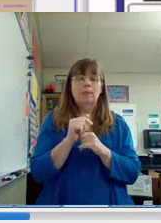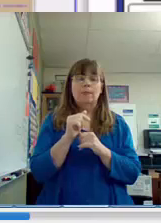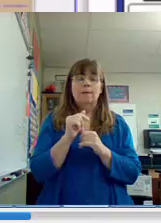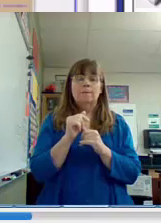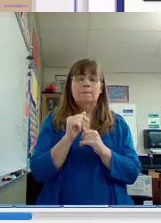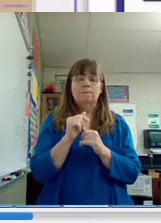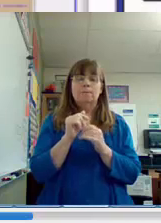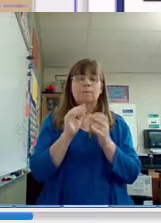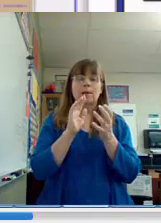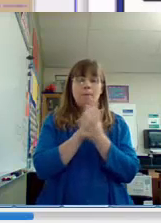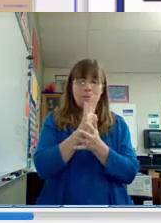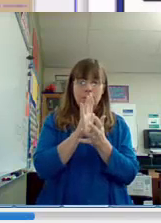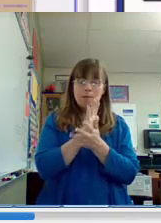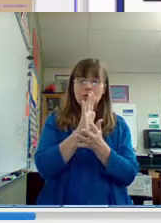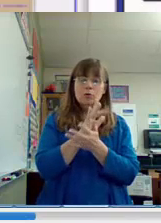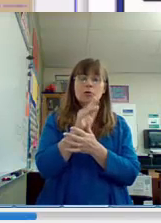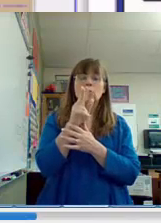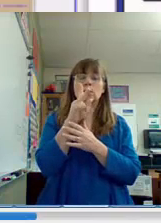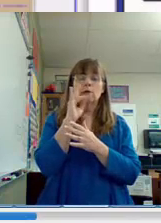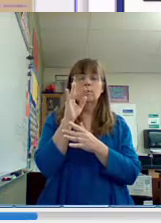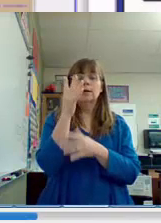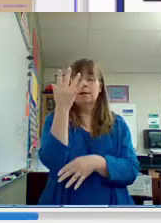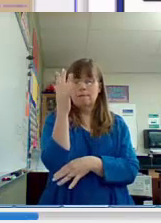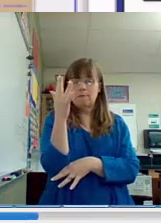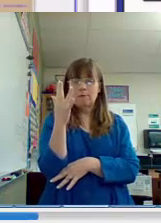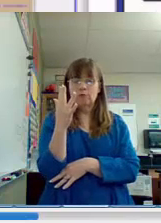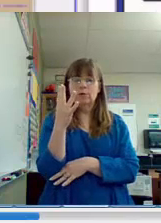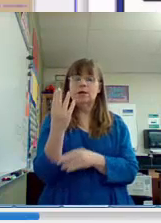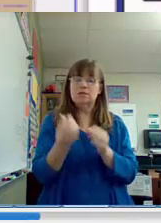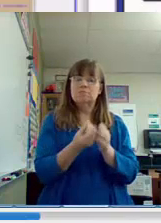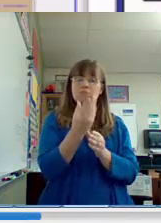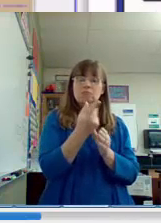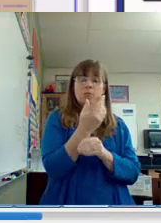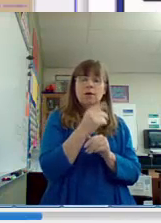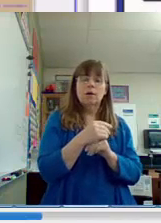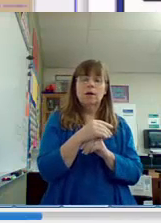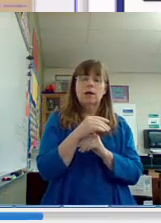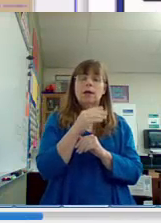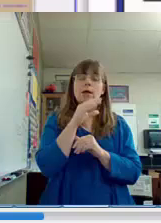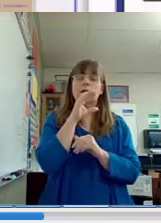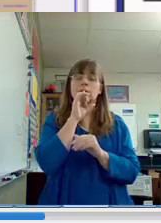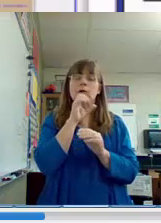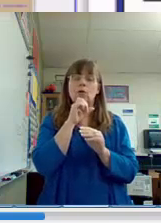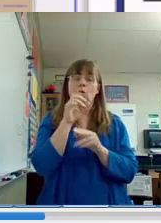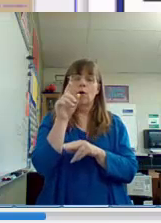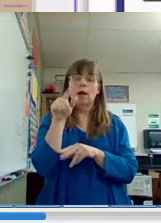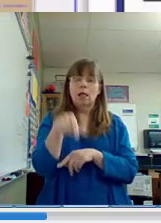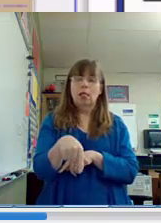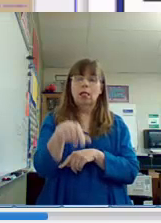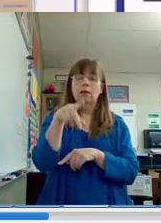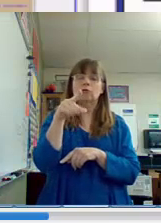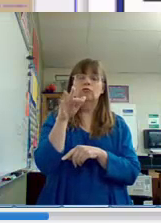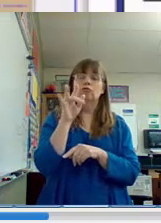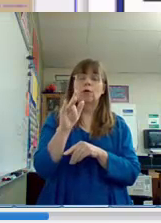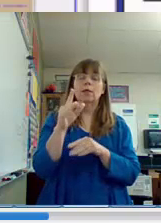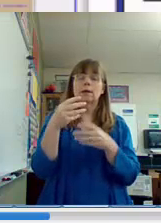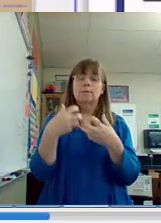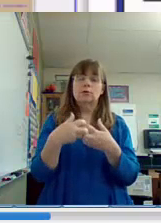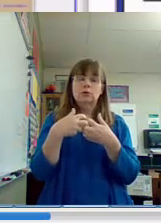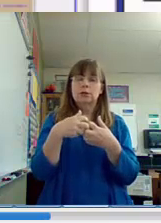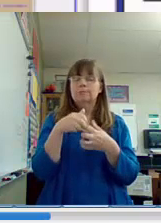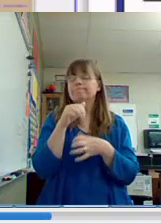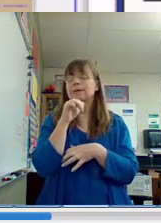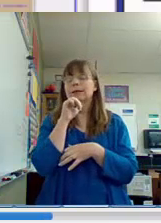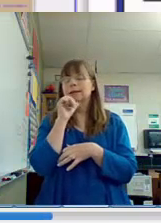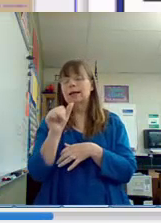renewable because it comes from trees. This is a oil drilling machine, so oil is